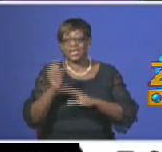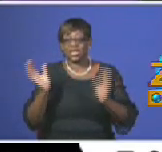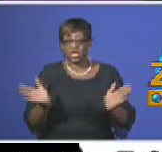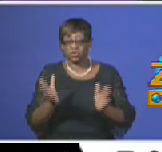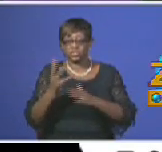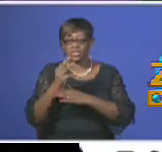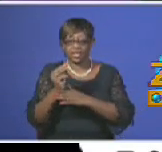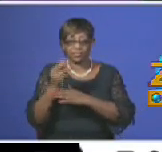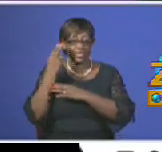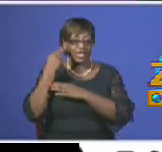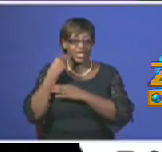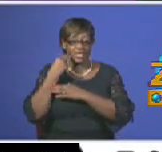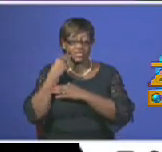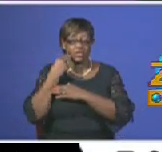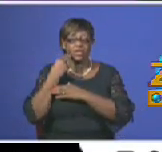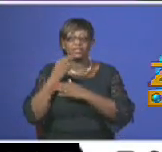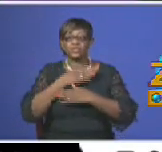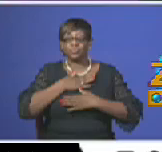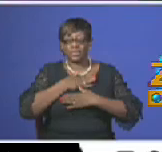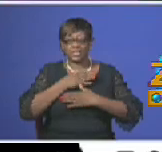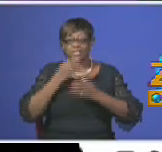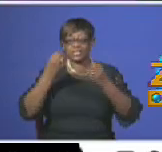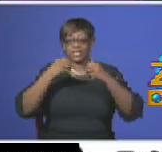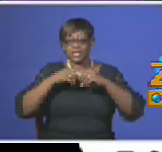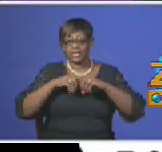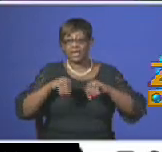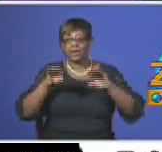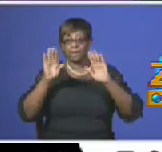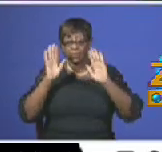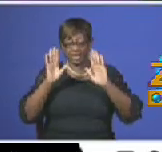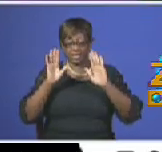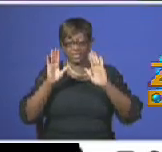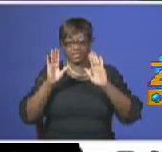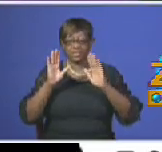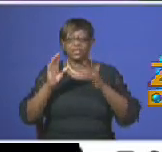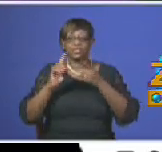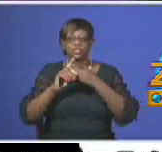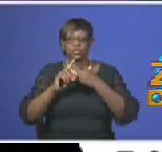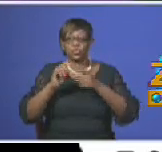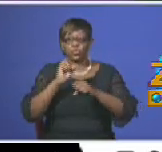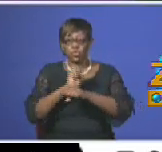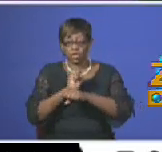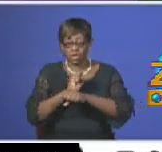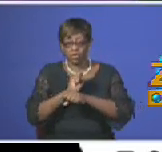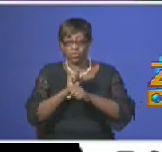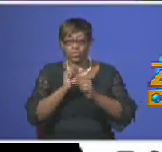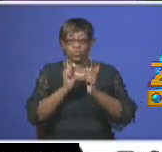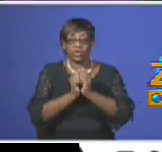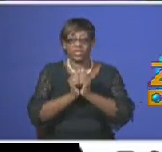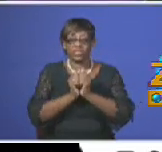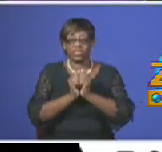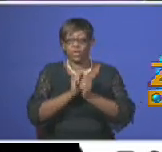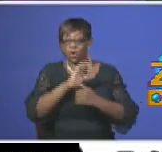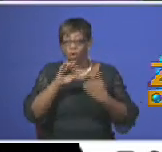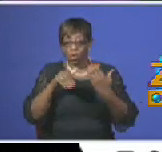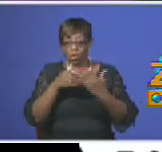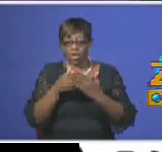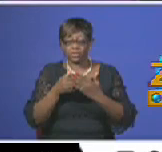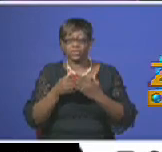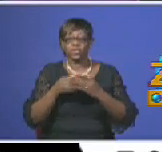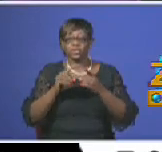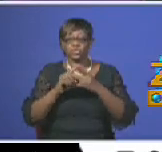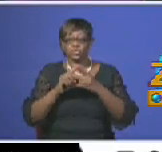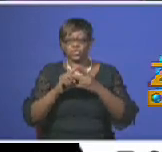state and government, to commit the political will and steadfastness to work with the United Nations to create policies aimed at a